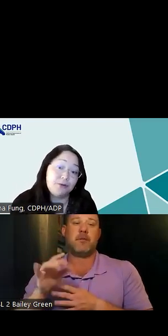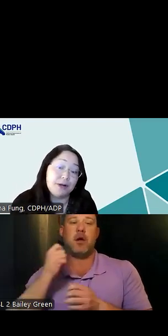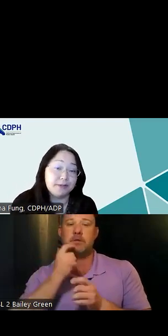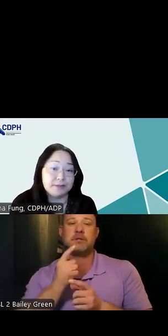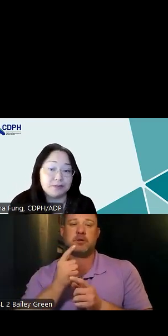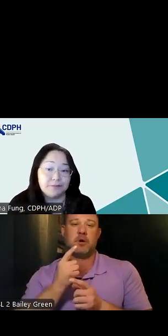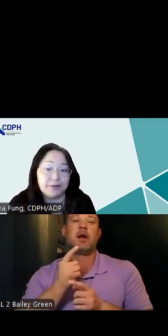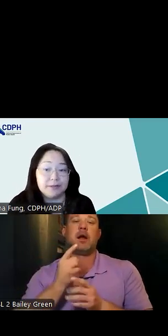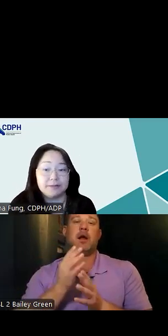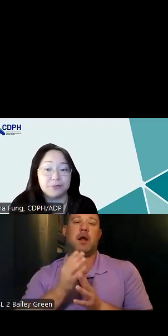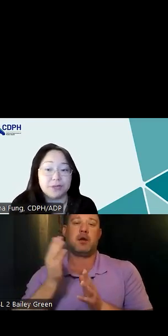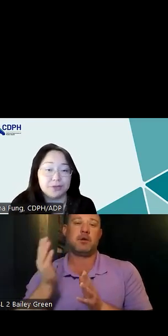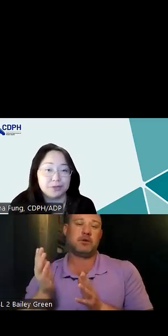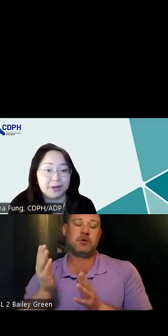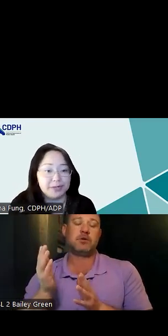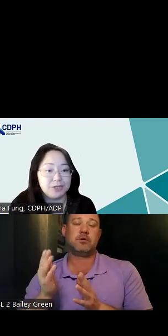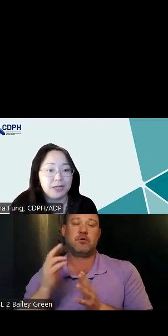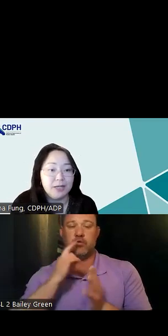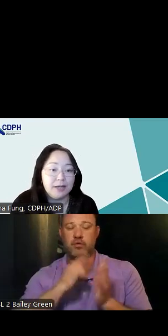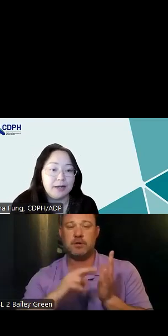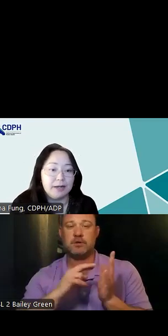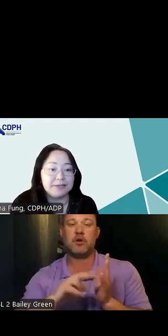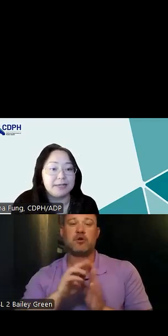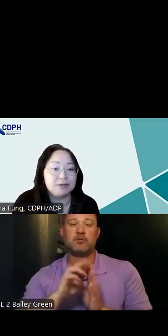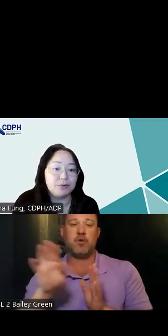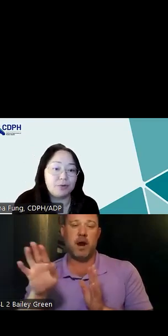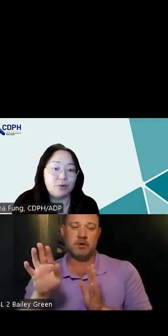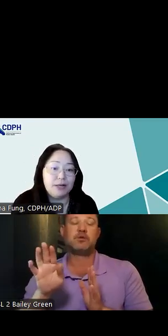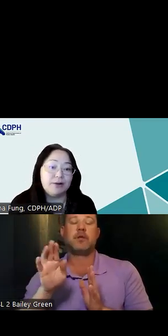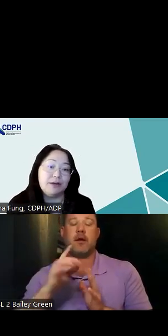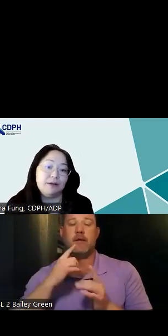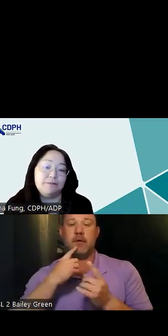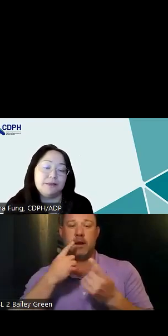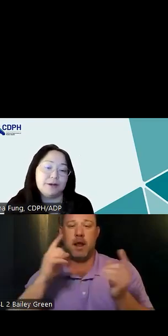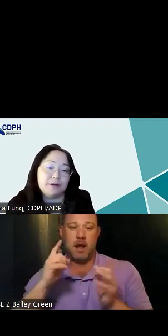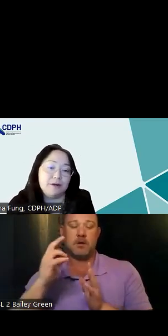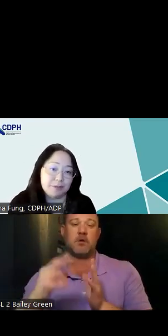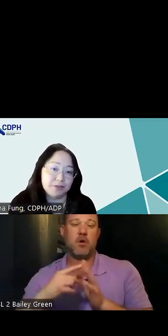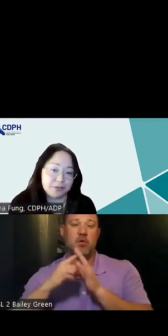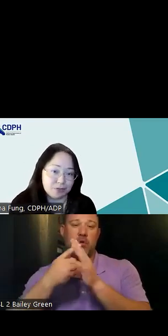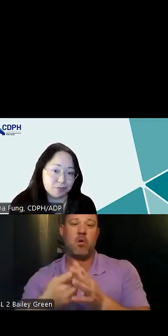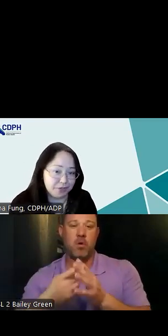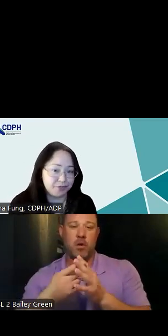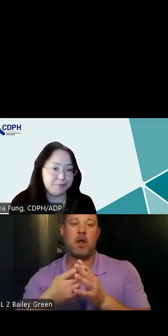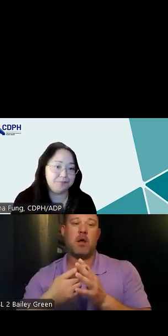the Chronic Disease Surveillance and Research Branch, has announced the rollout of their Alzheimer's disease registry.